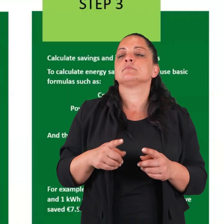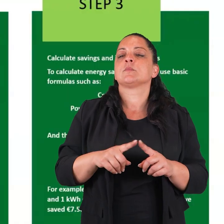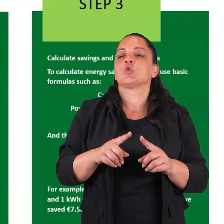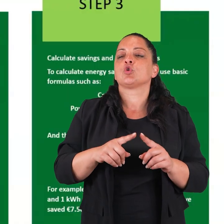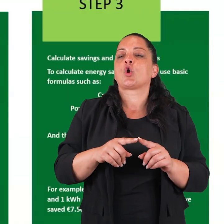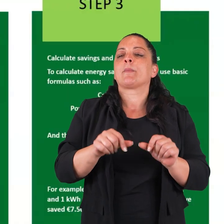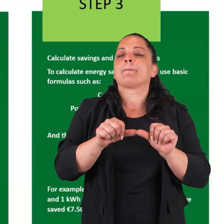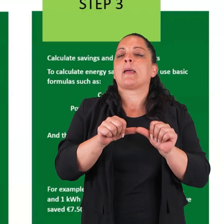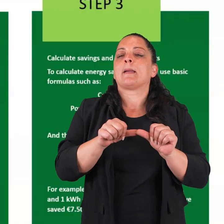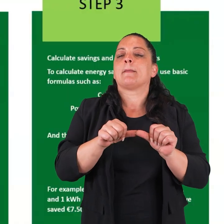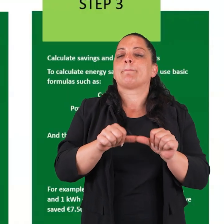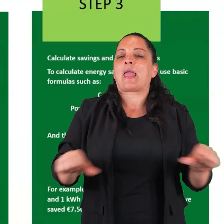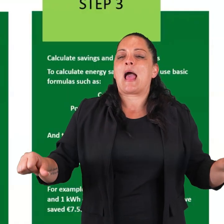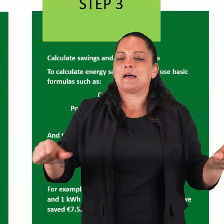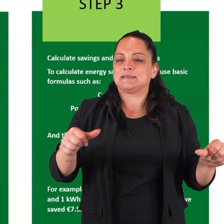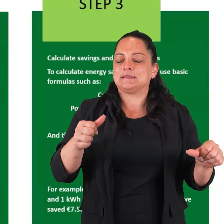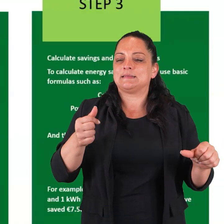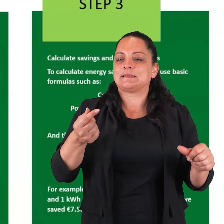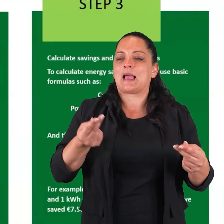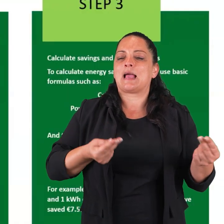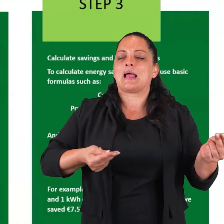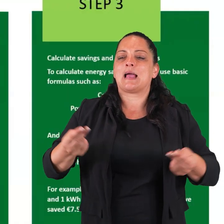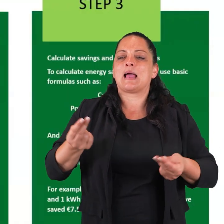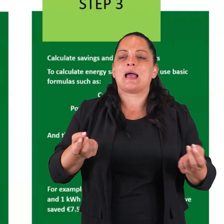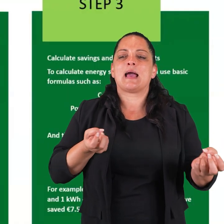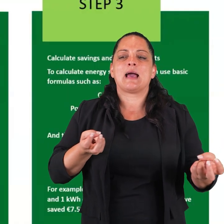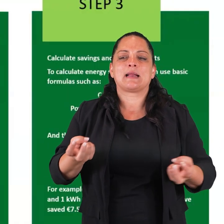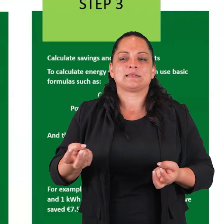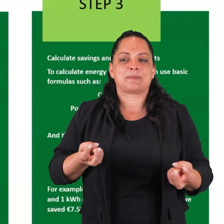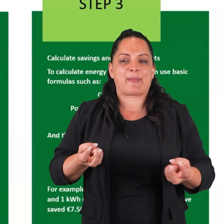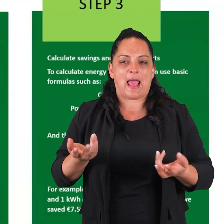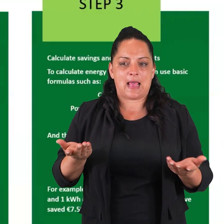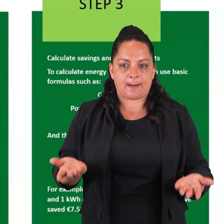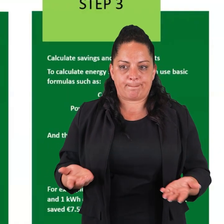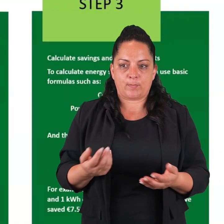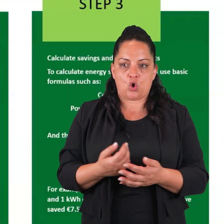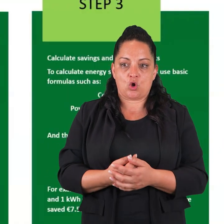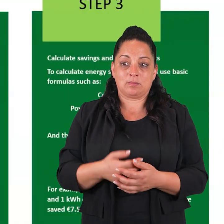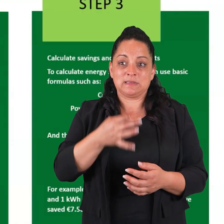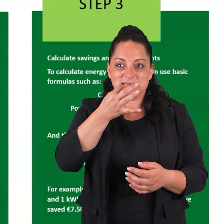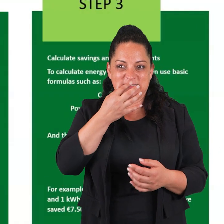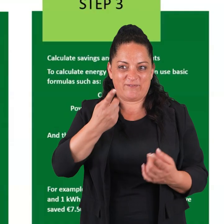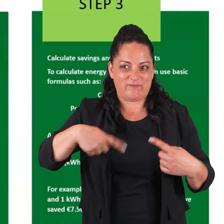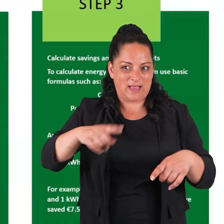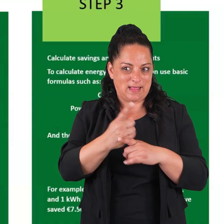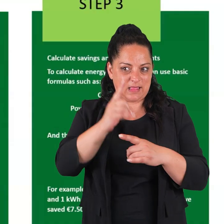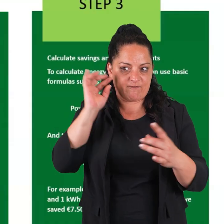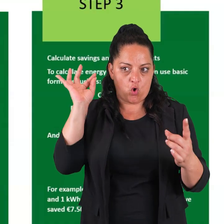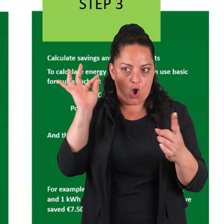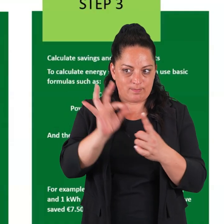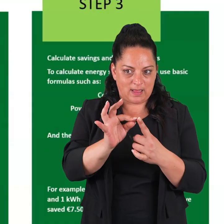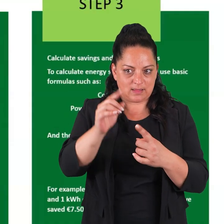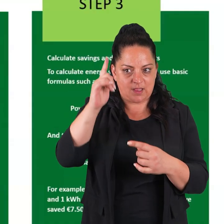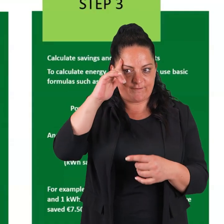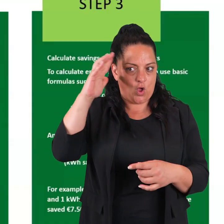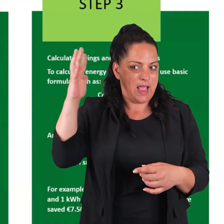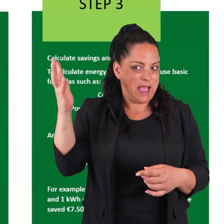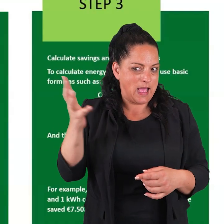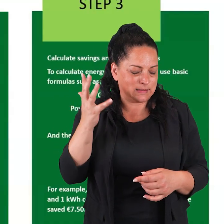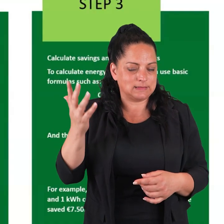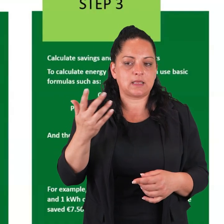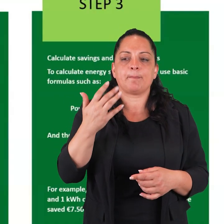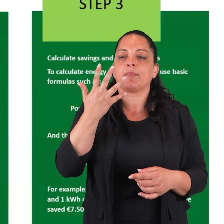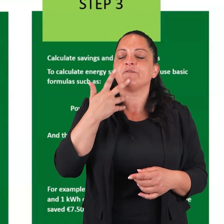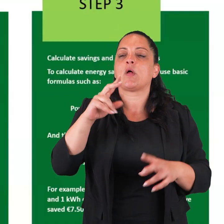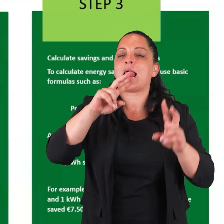a basic savings plan. It means to have a goal. So for example, if we want to reduce